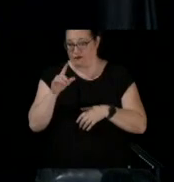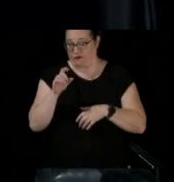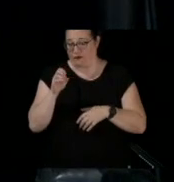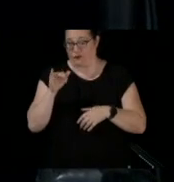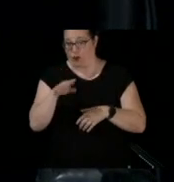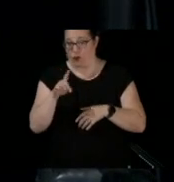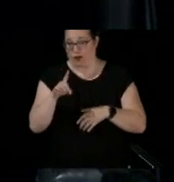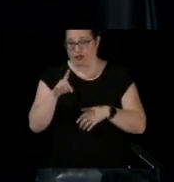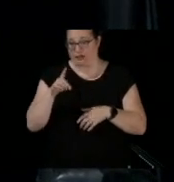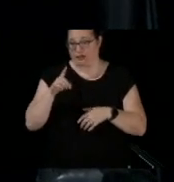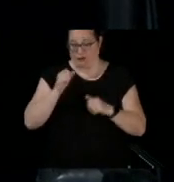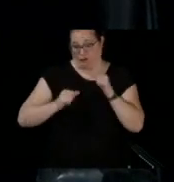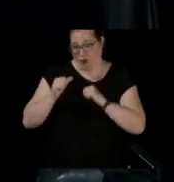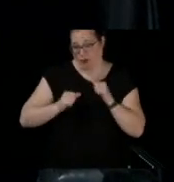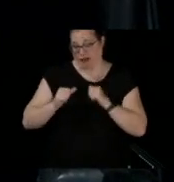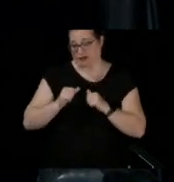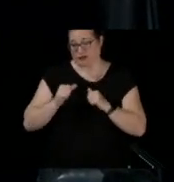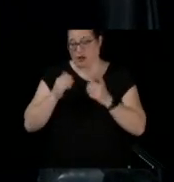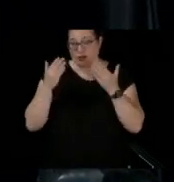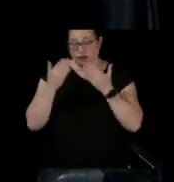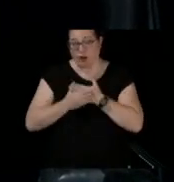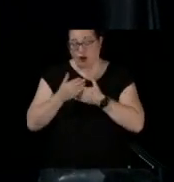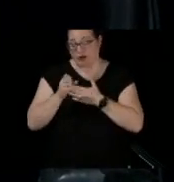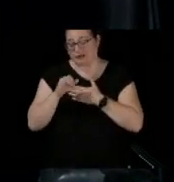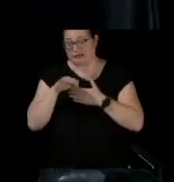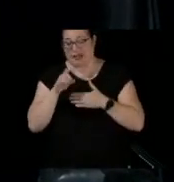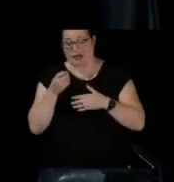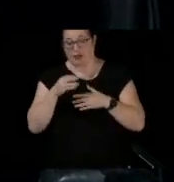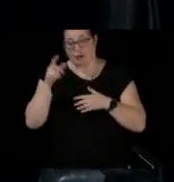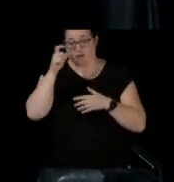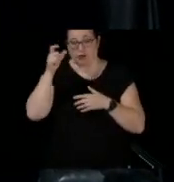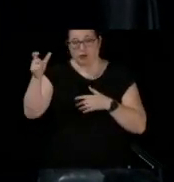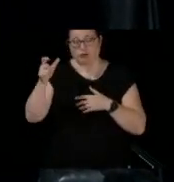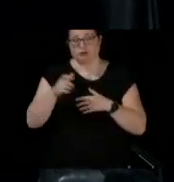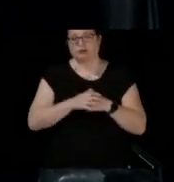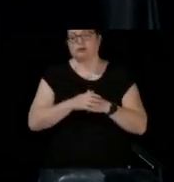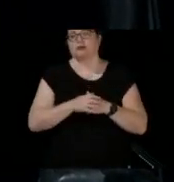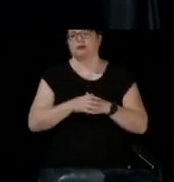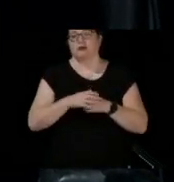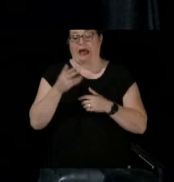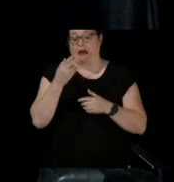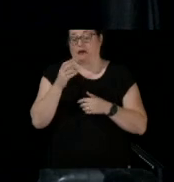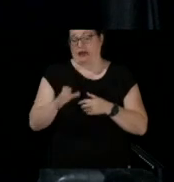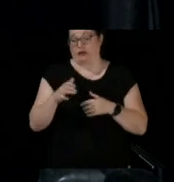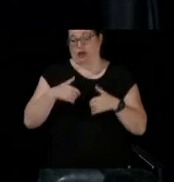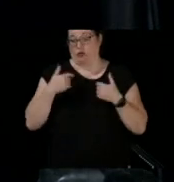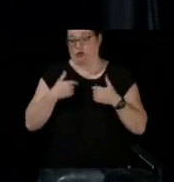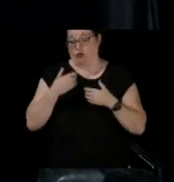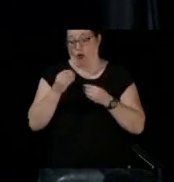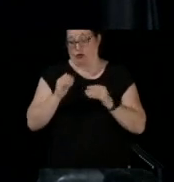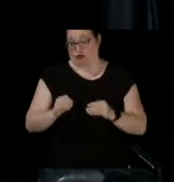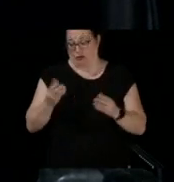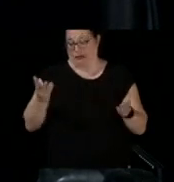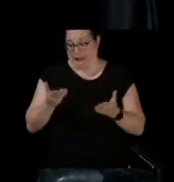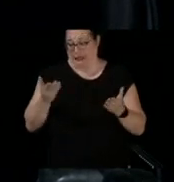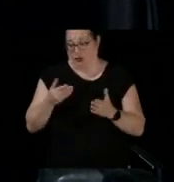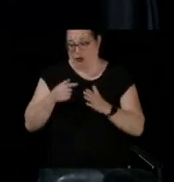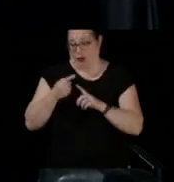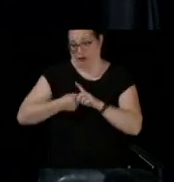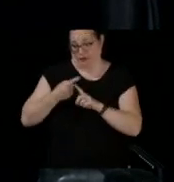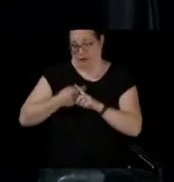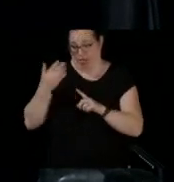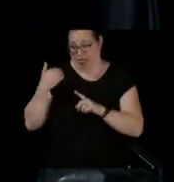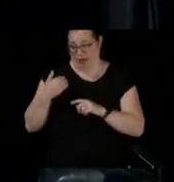on their Dark Side of the Moon tour, Guster's collaboration with our very own Howard County Youth Orchestra earlier this month, and of